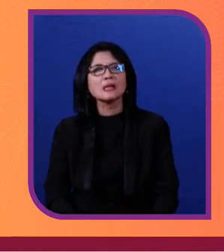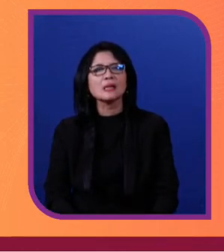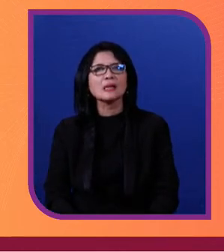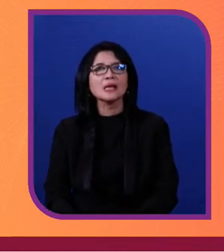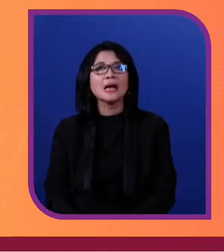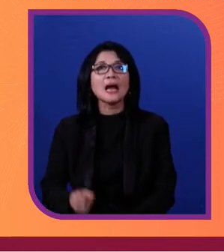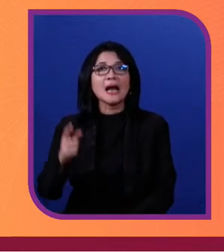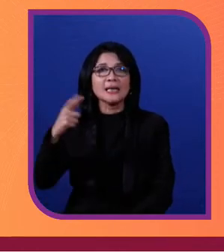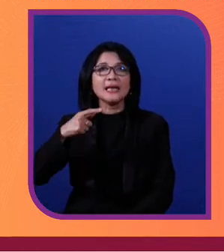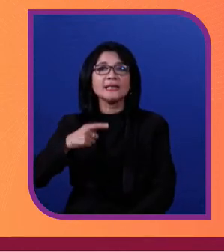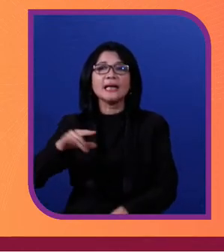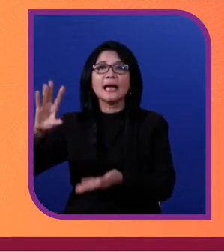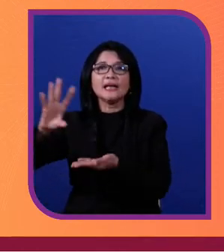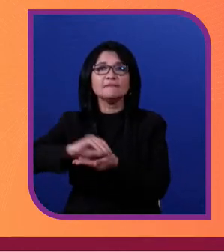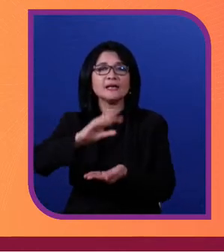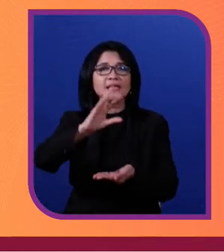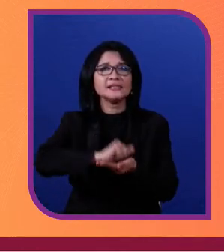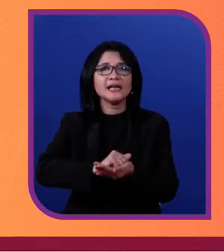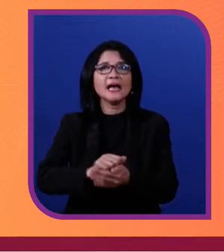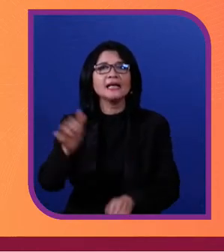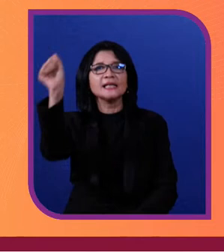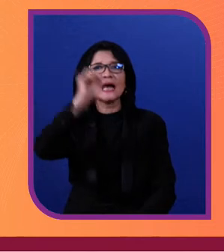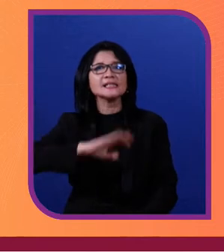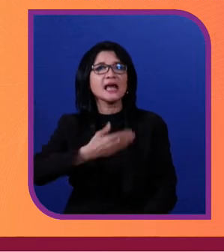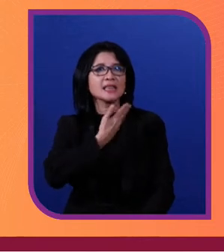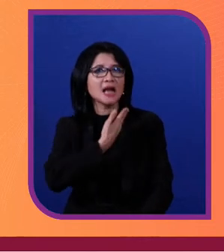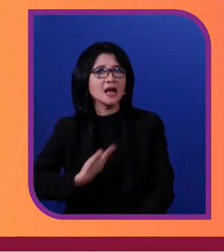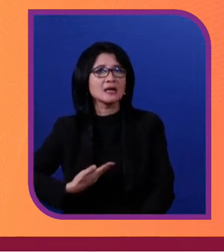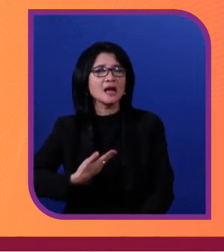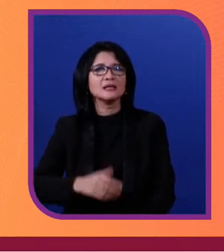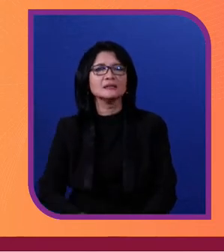tidak partikel Chase mp3firman